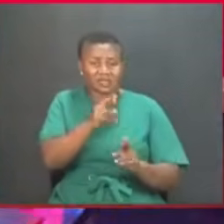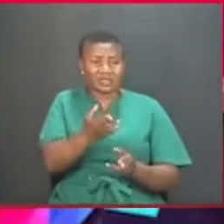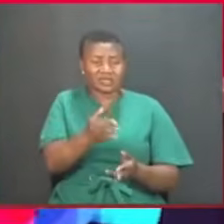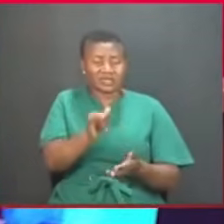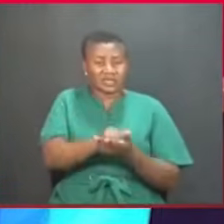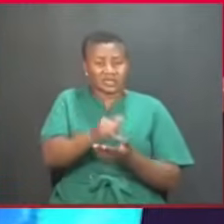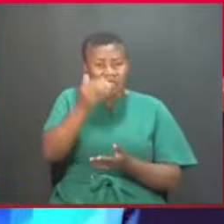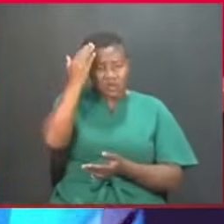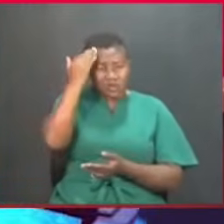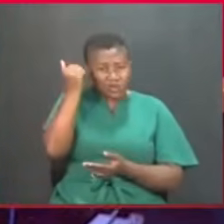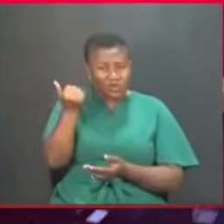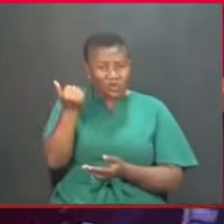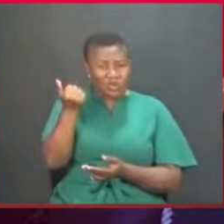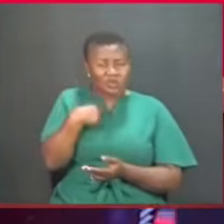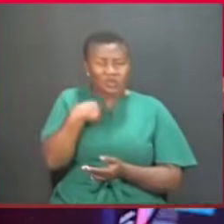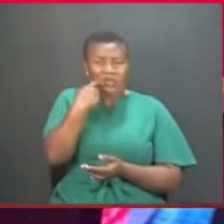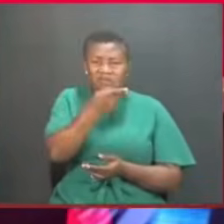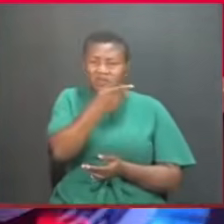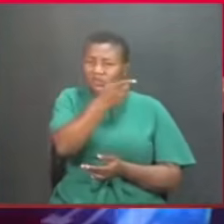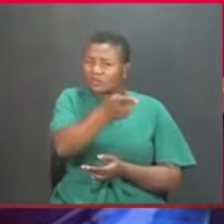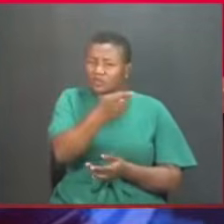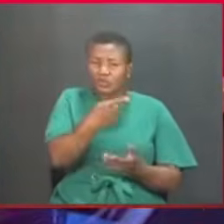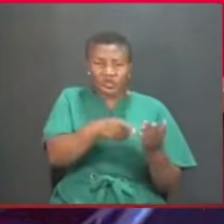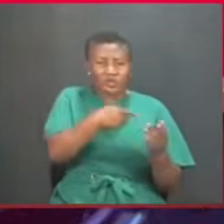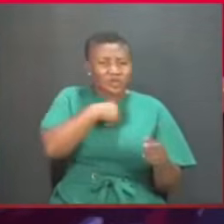that's why I say you are out of order.